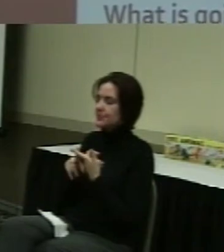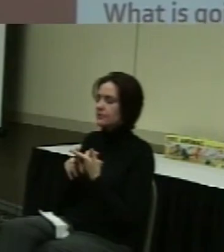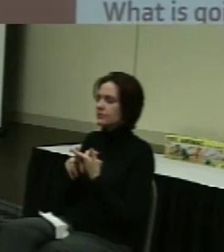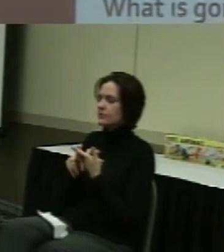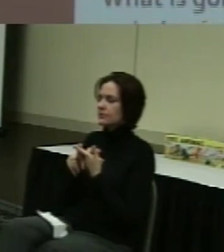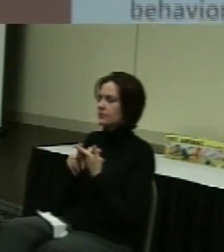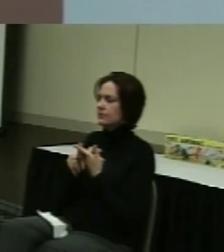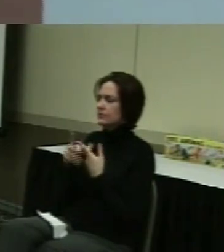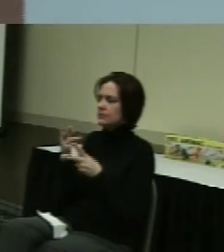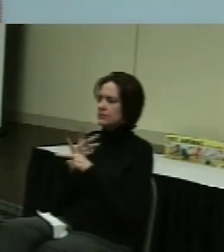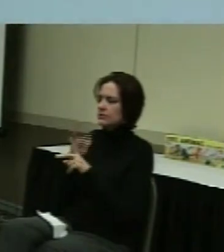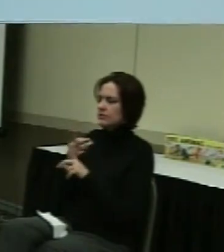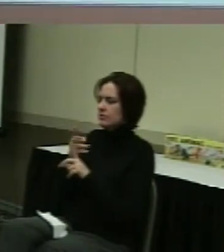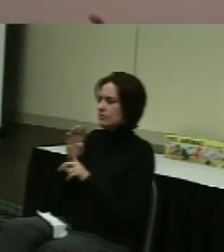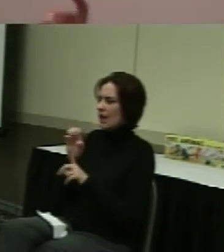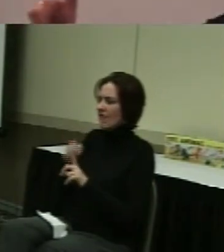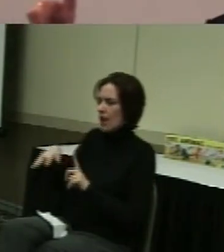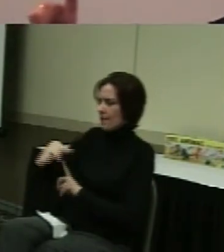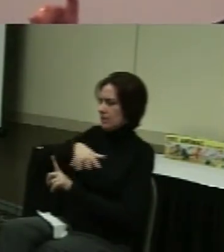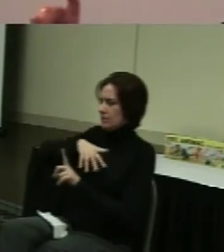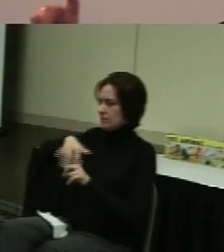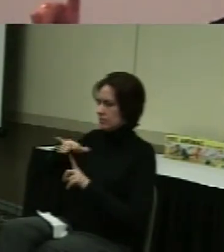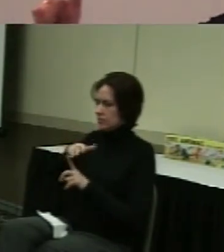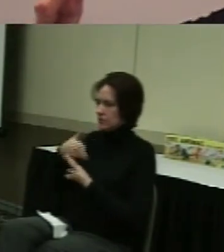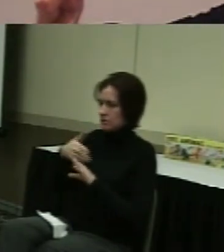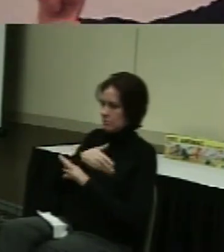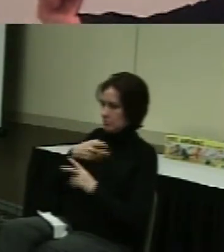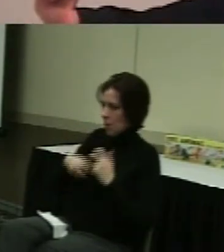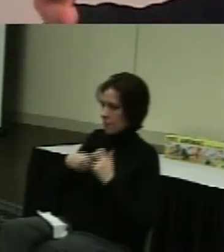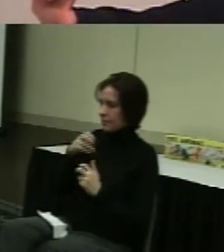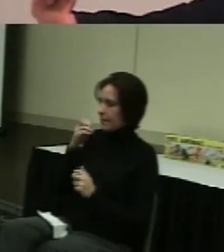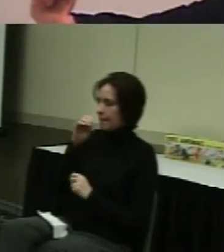at the environment around the problem,